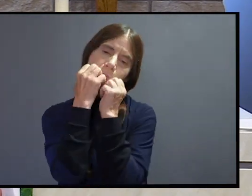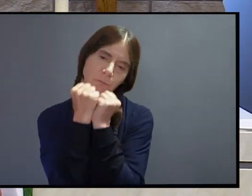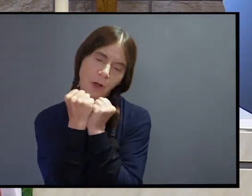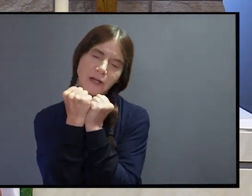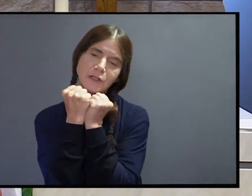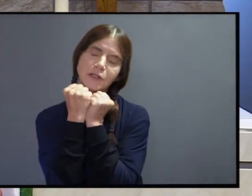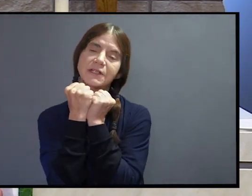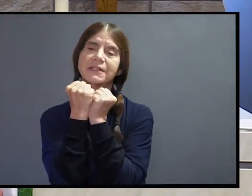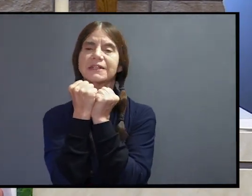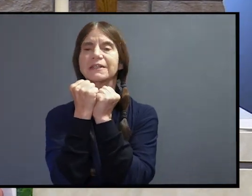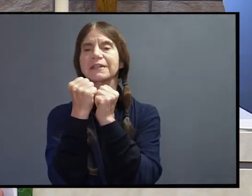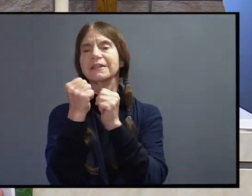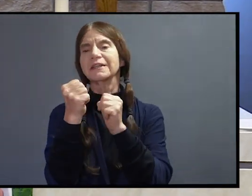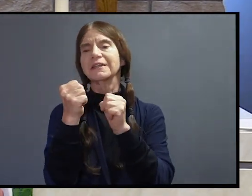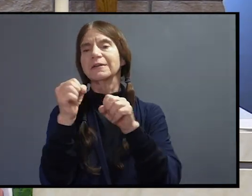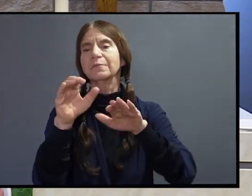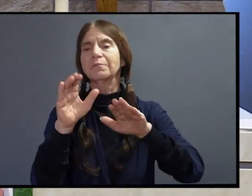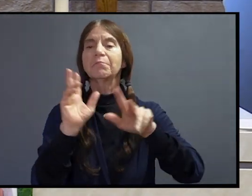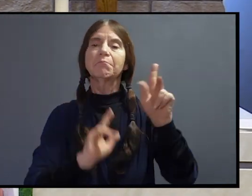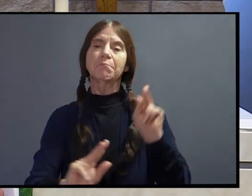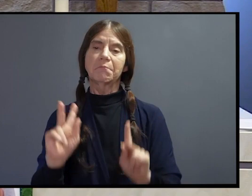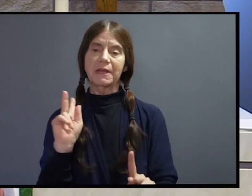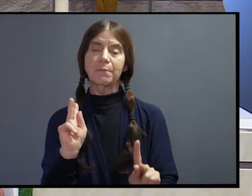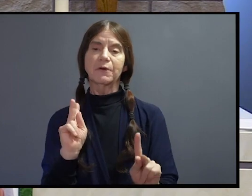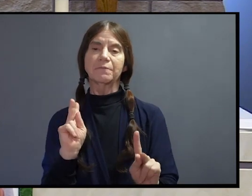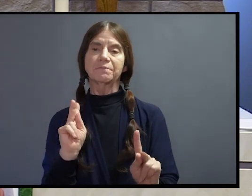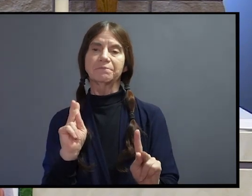ones, His treasured possession.